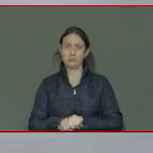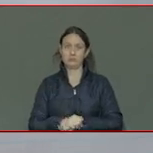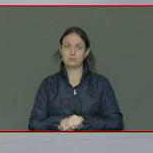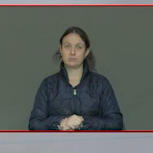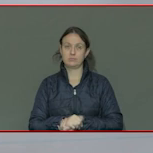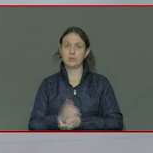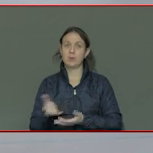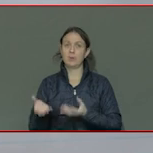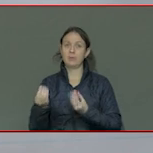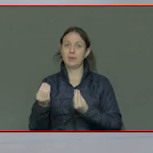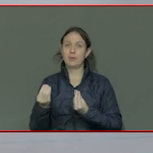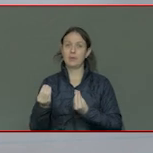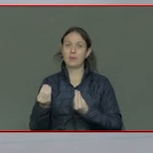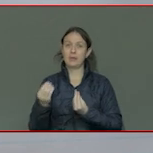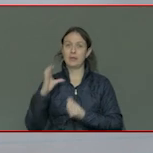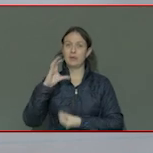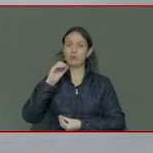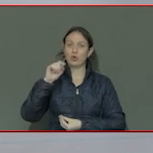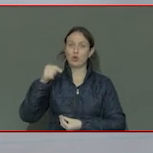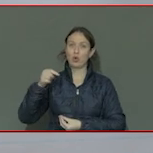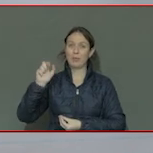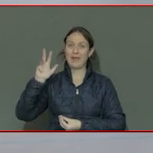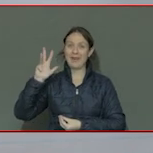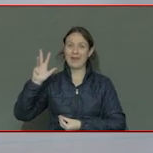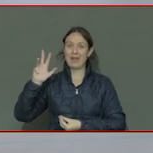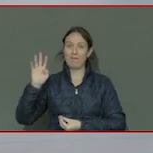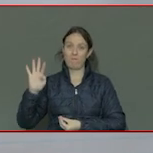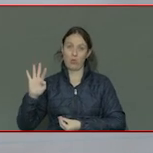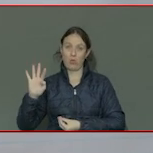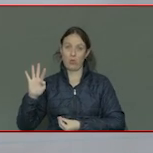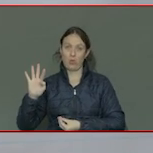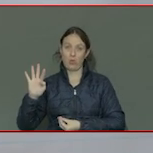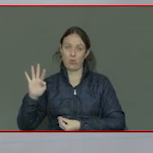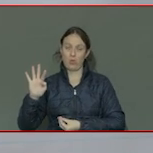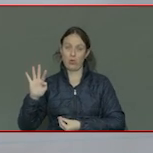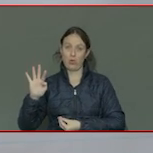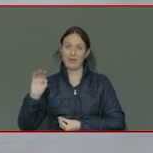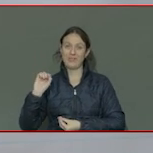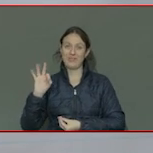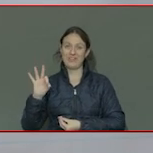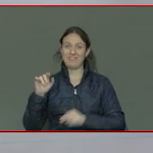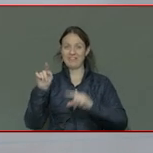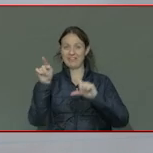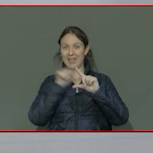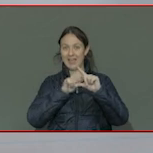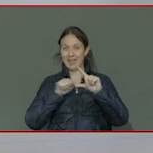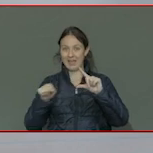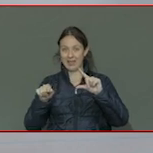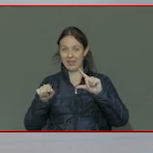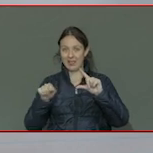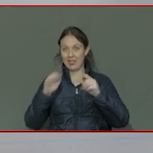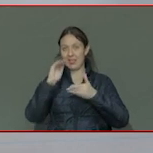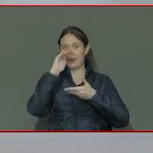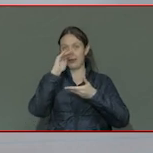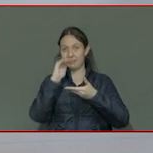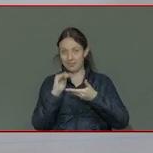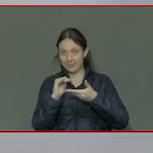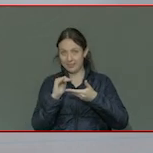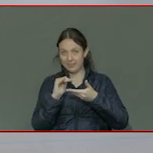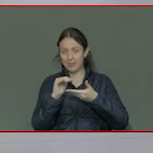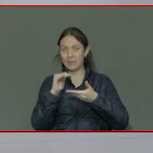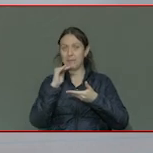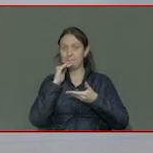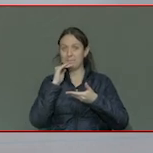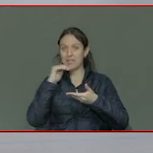you will see I get now 0.94. So if I decrease the angle, I